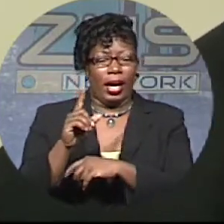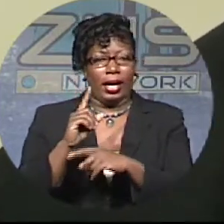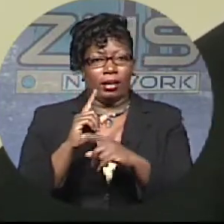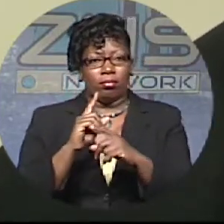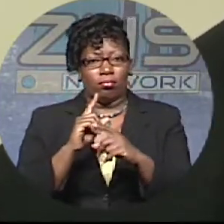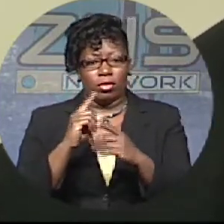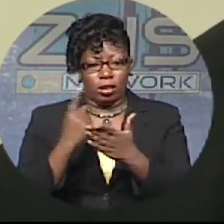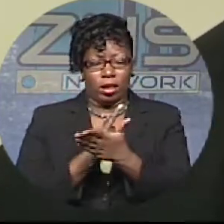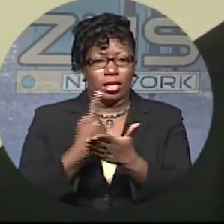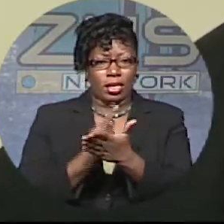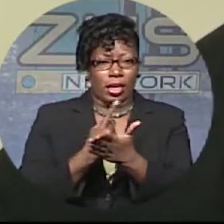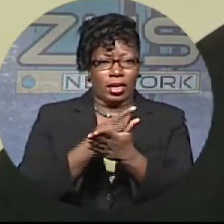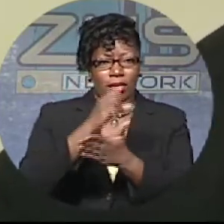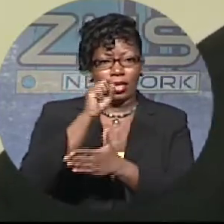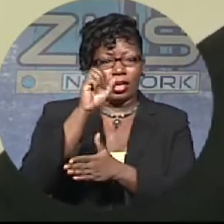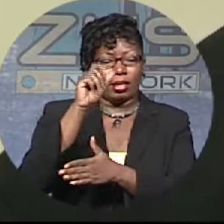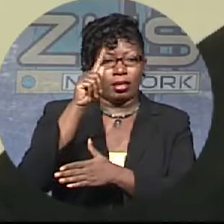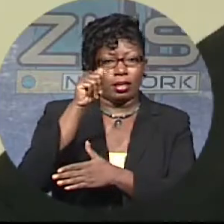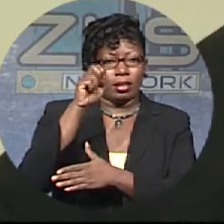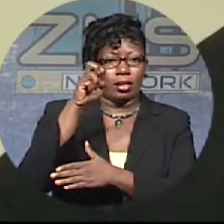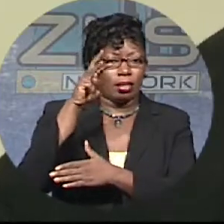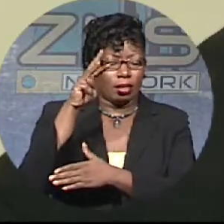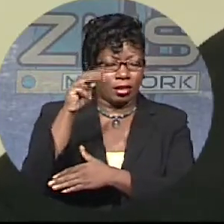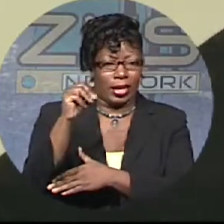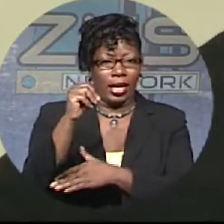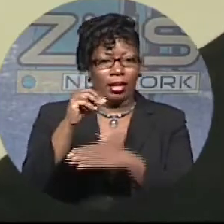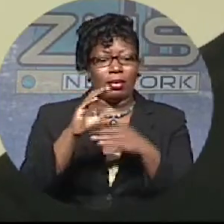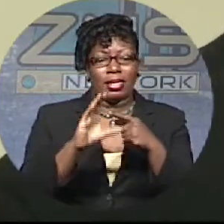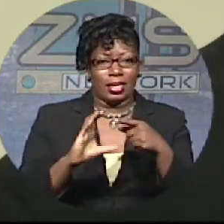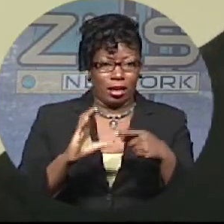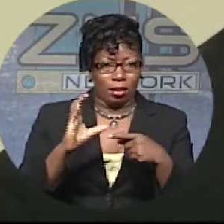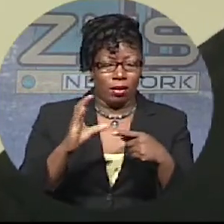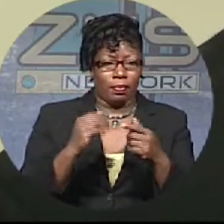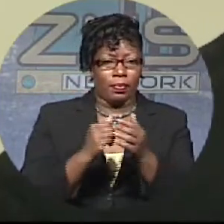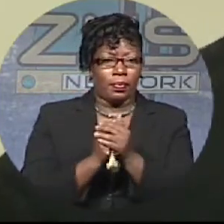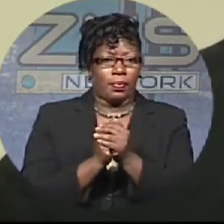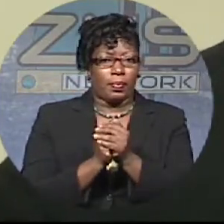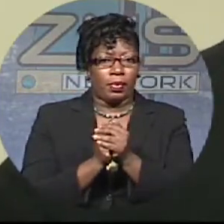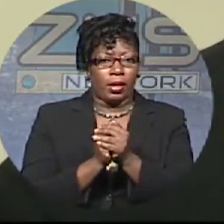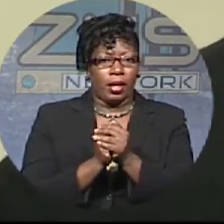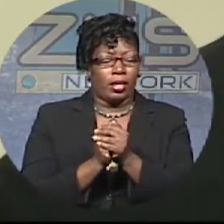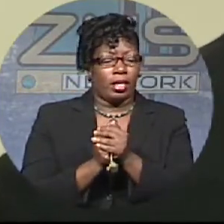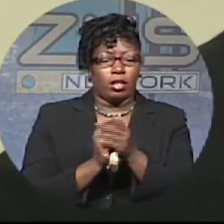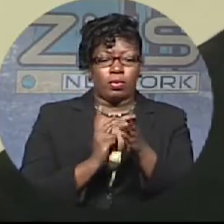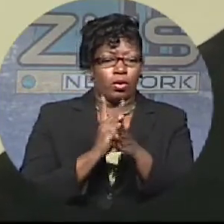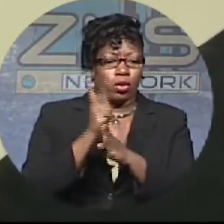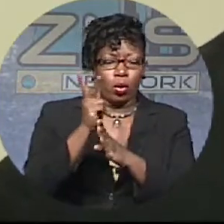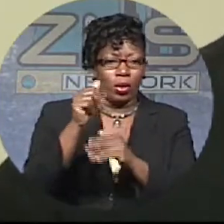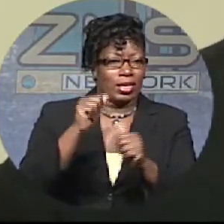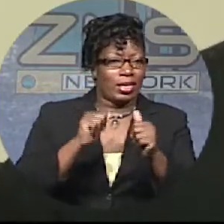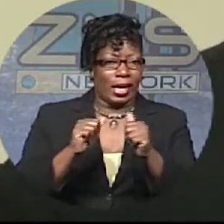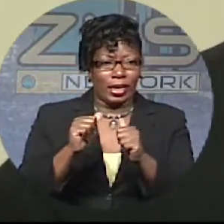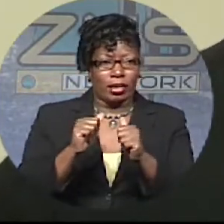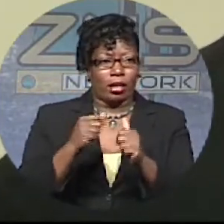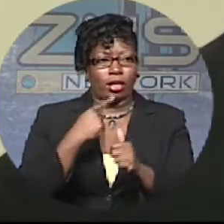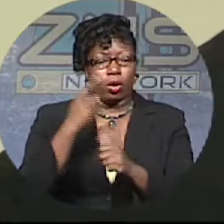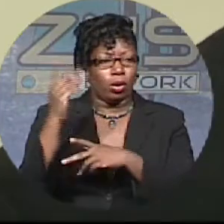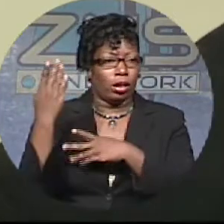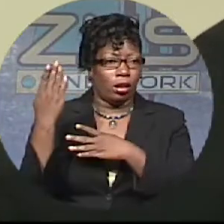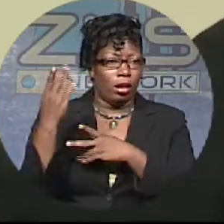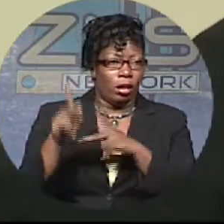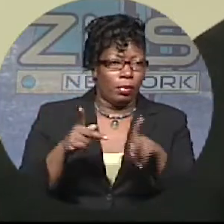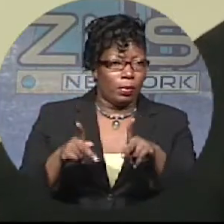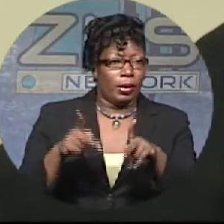with Nygaard in terms of cells, a pure science. I told the Bahamian press and told the people in the